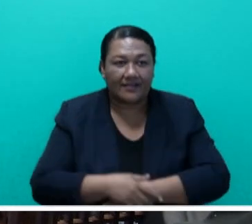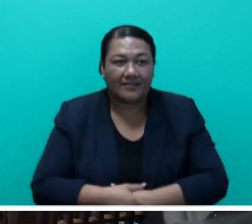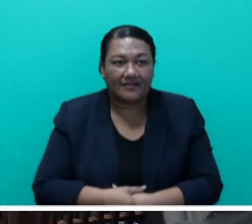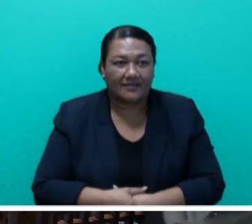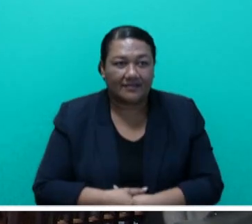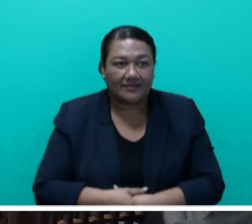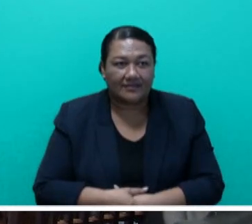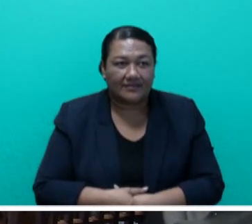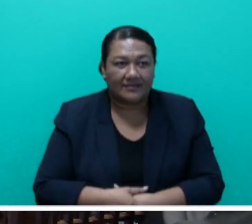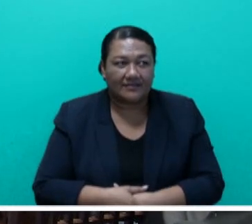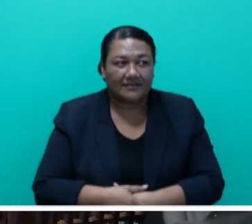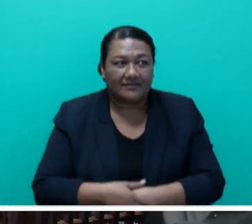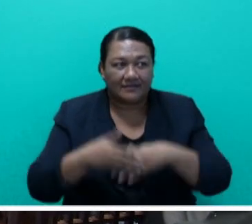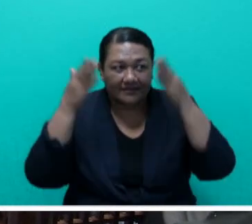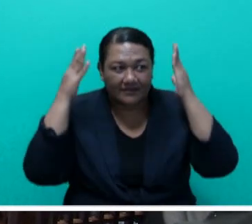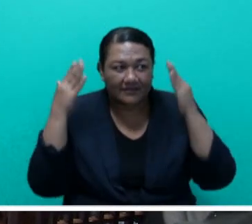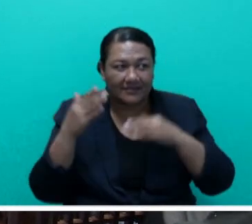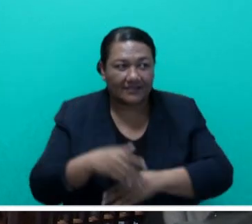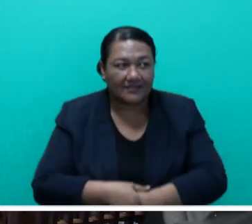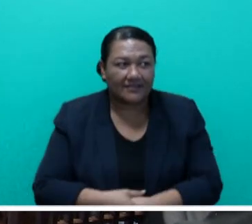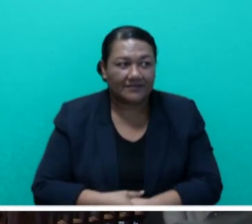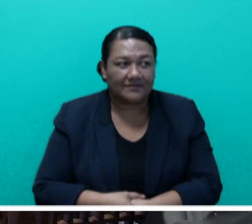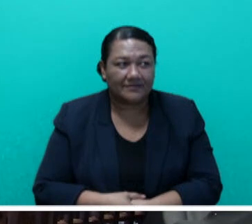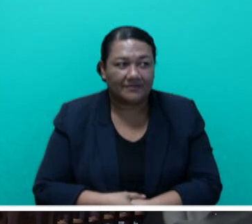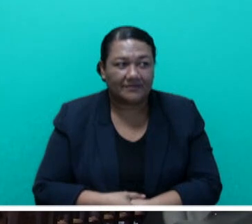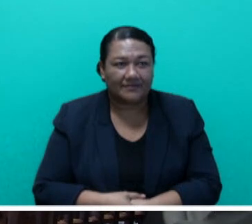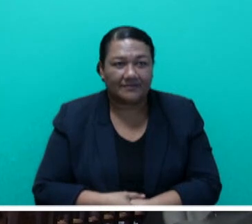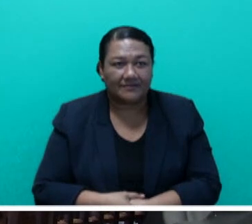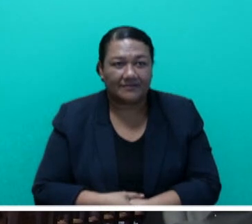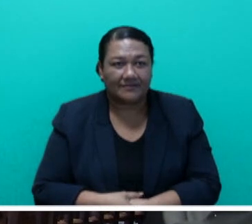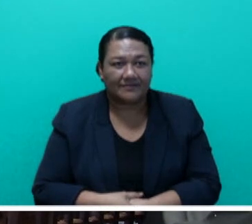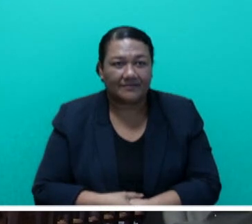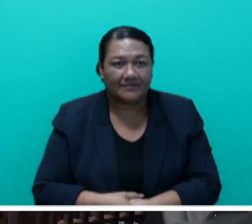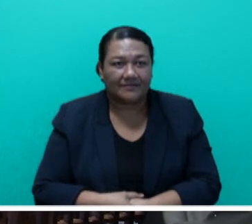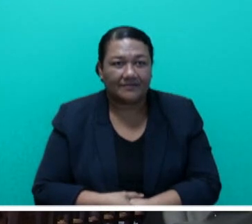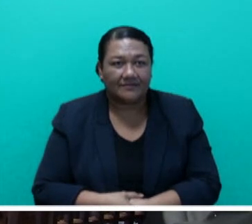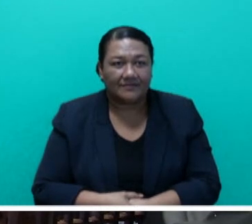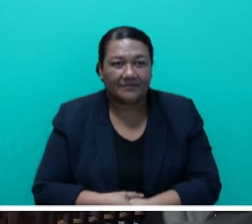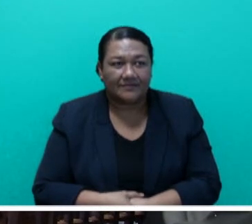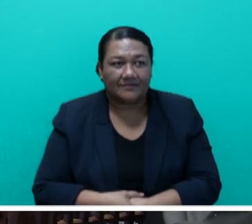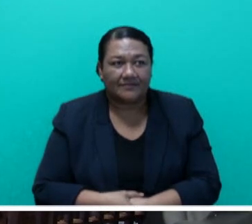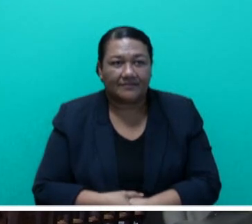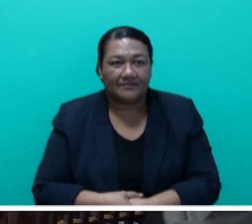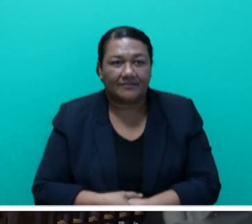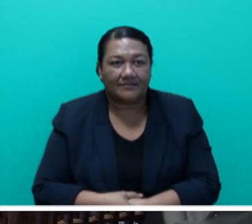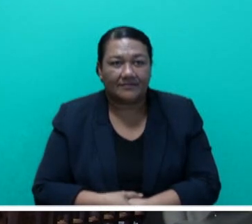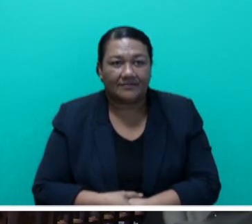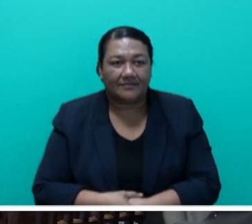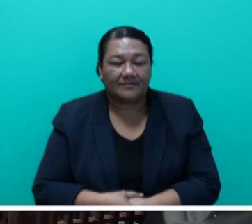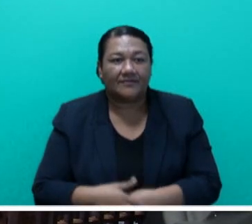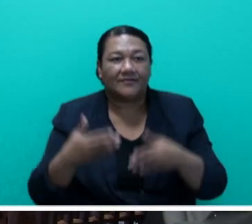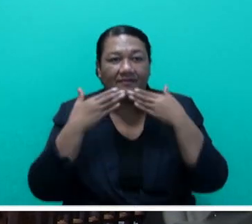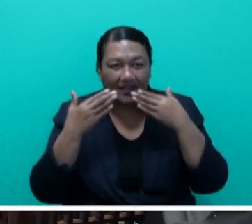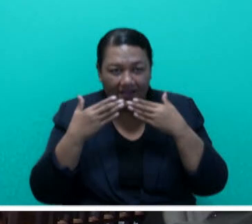Yes, Honorable Malang. Thank you. Supplementary question? Yes, sir. Thank you,